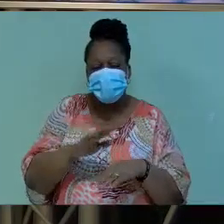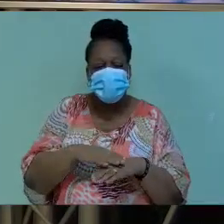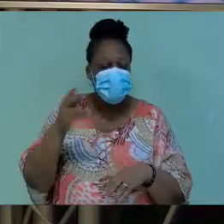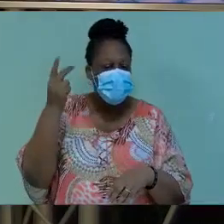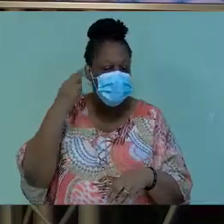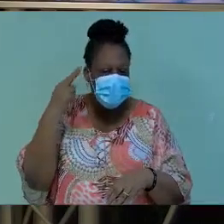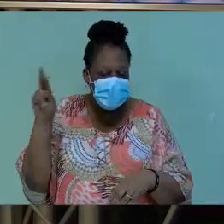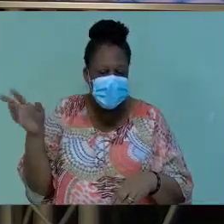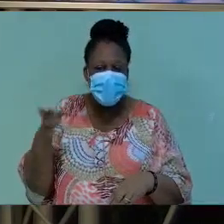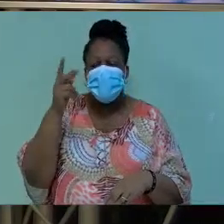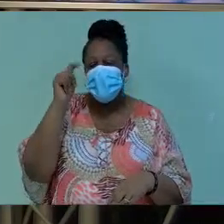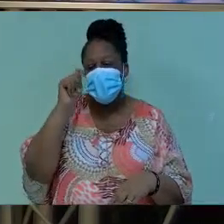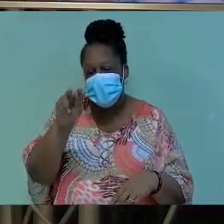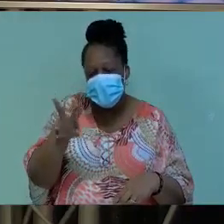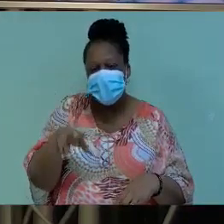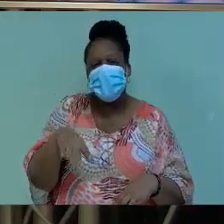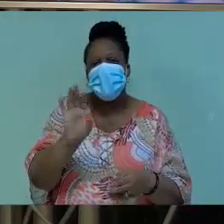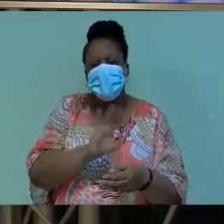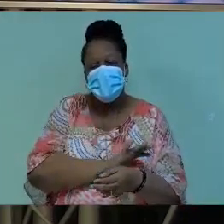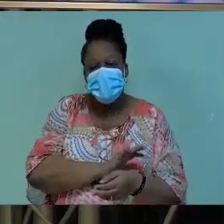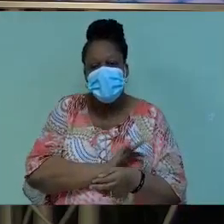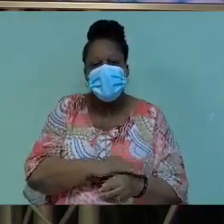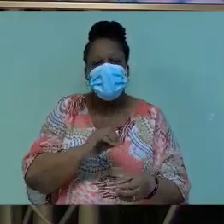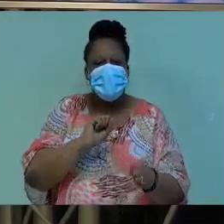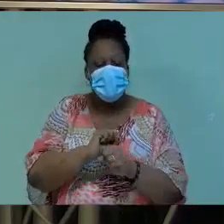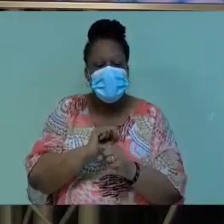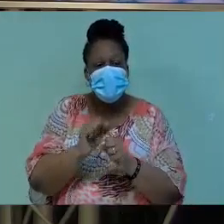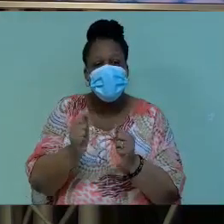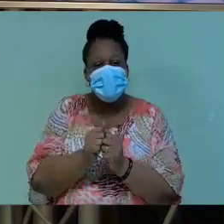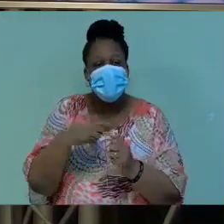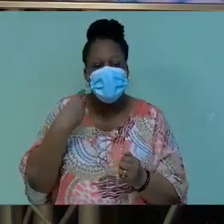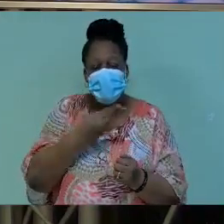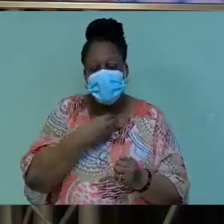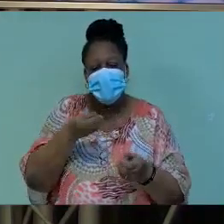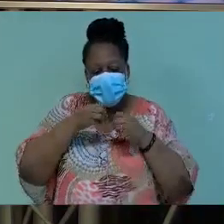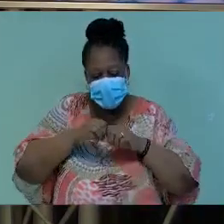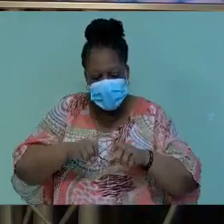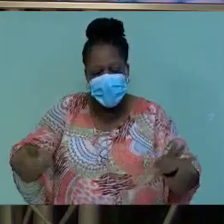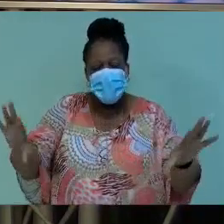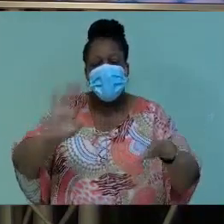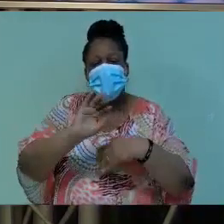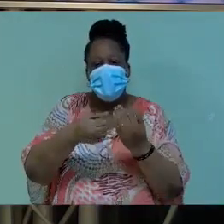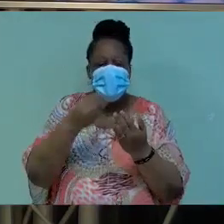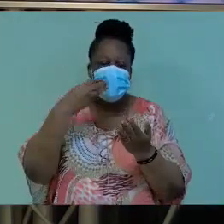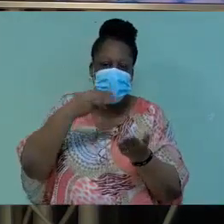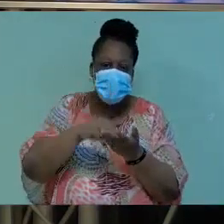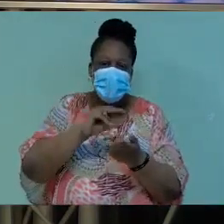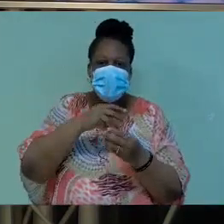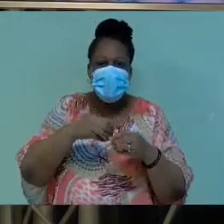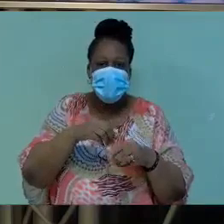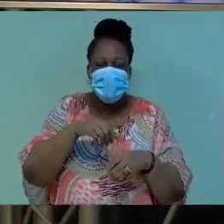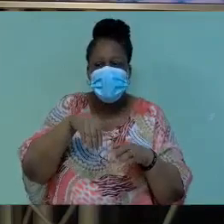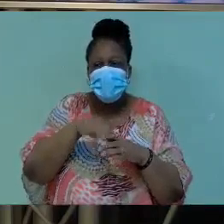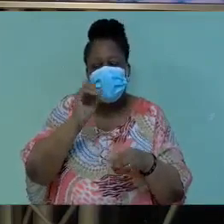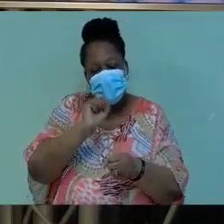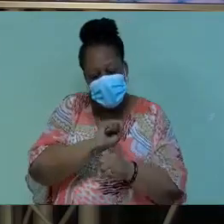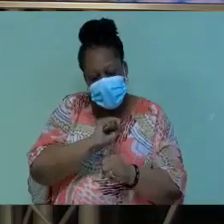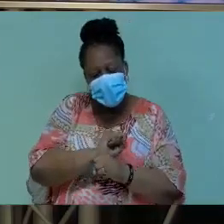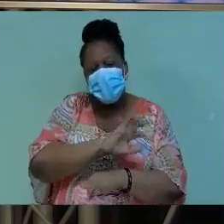board with us, collaborating with us, and getting the message out of how we can all work together